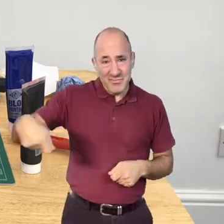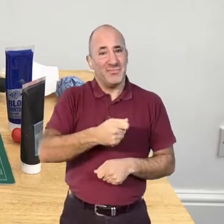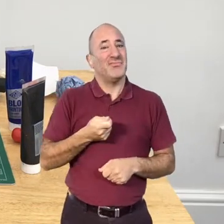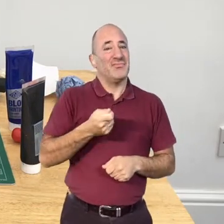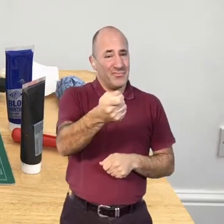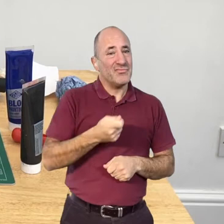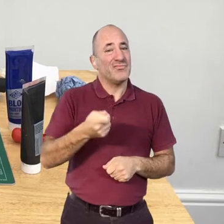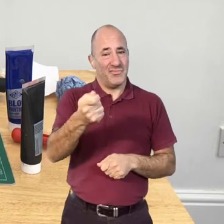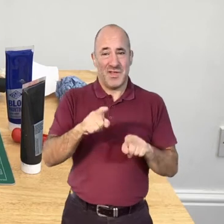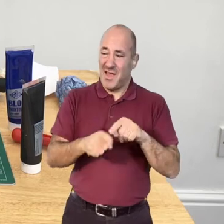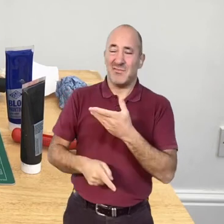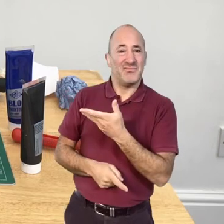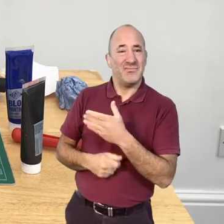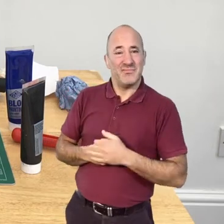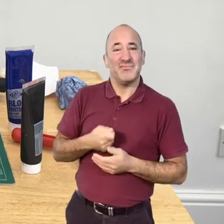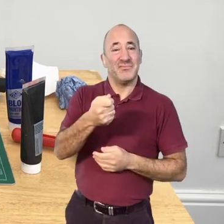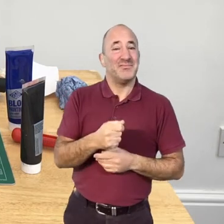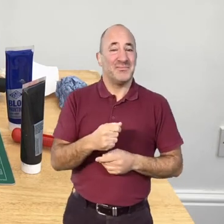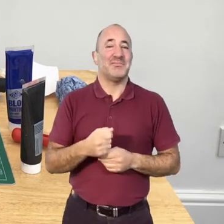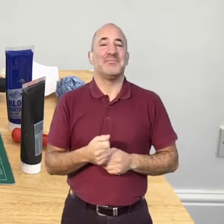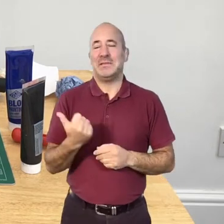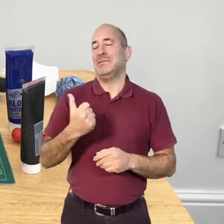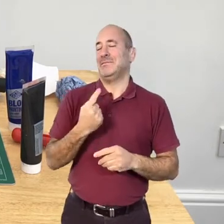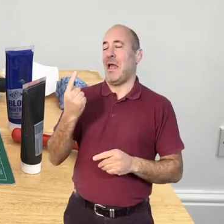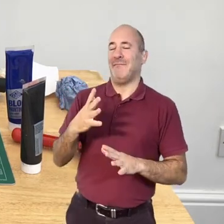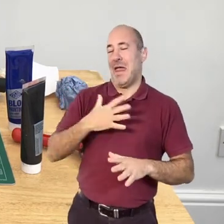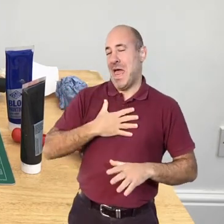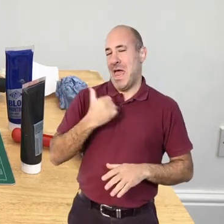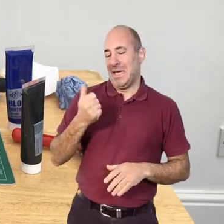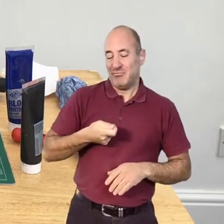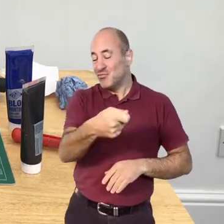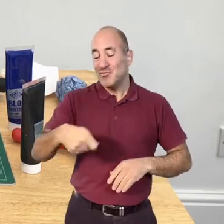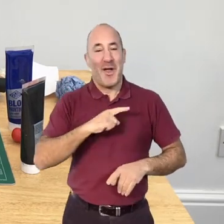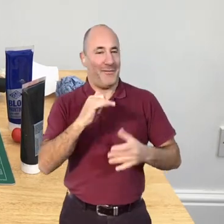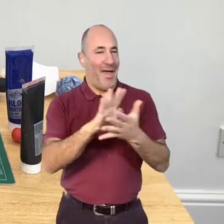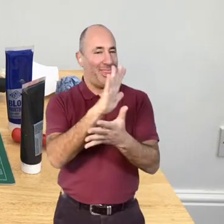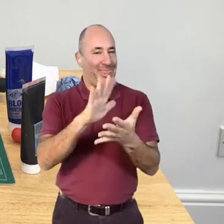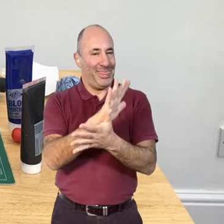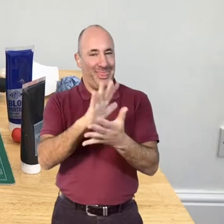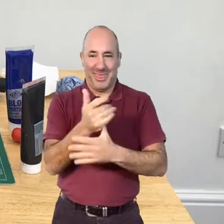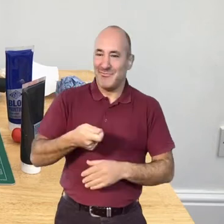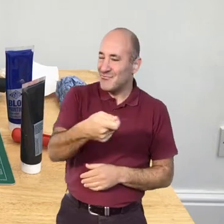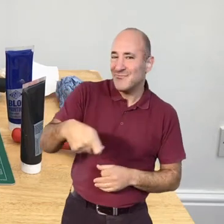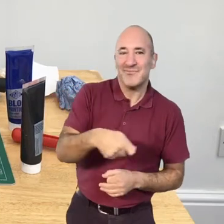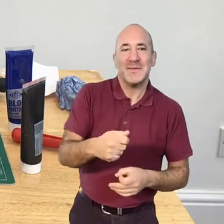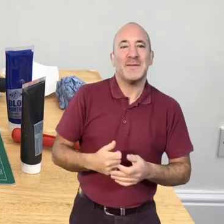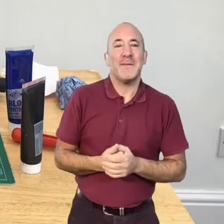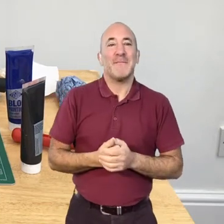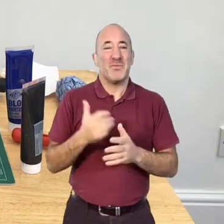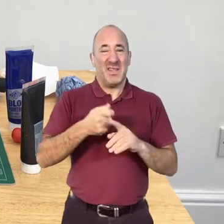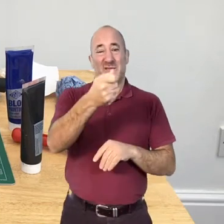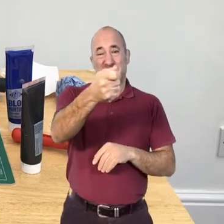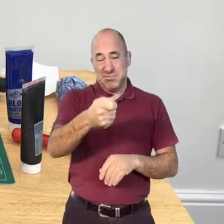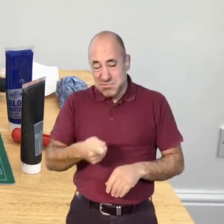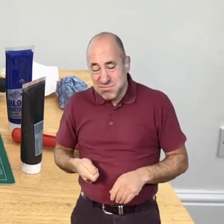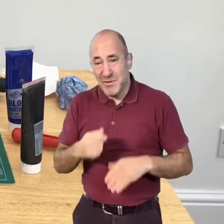This takes a little bit of time rolling the ink out, but I like this bit, it's fun. So just keep rolling from